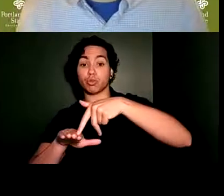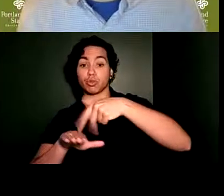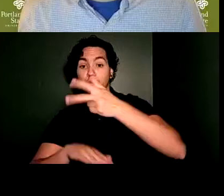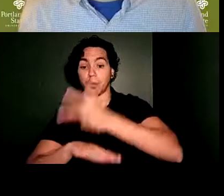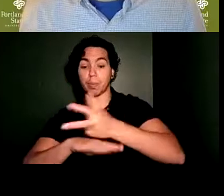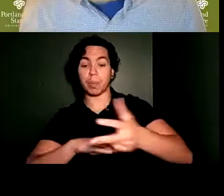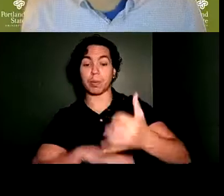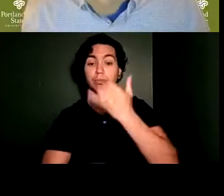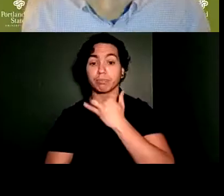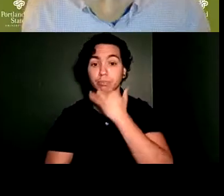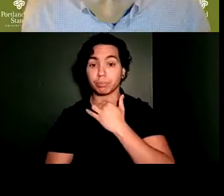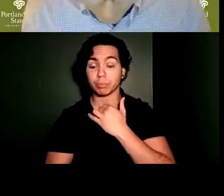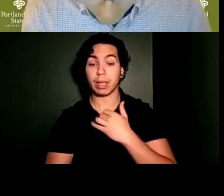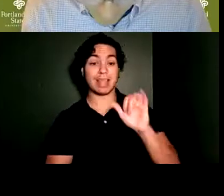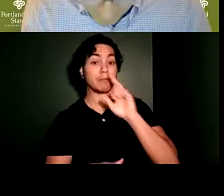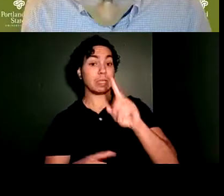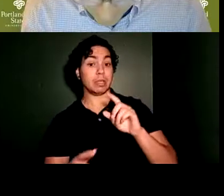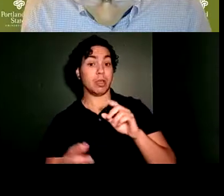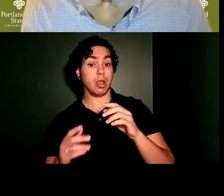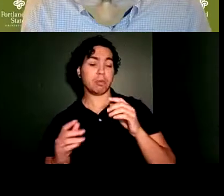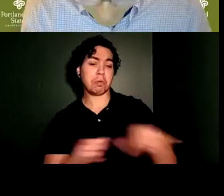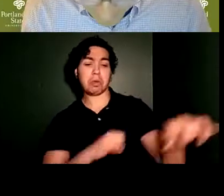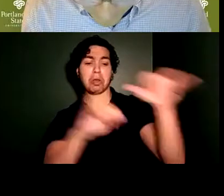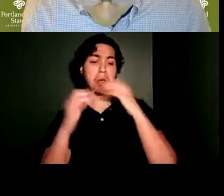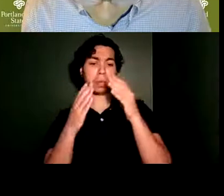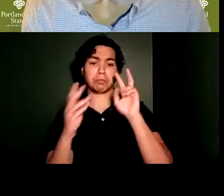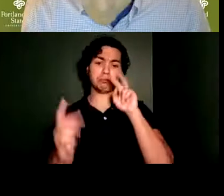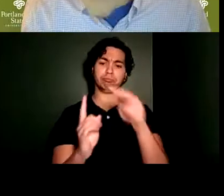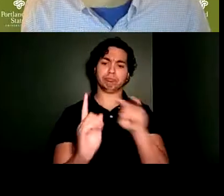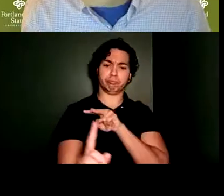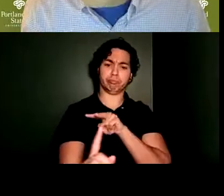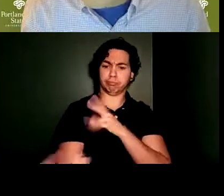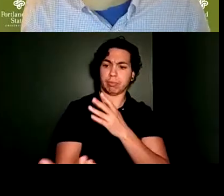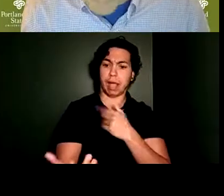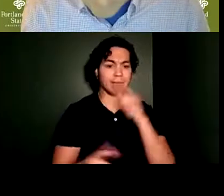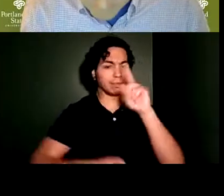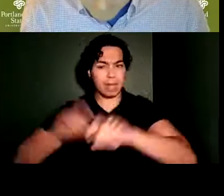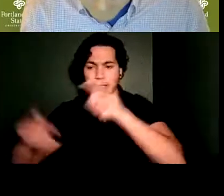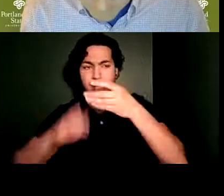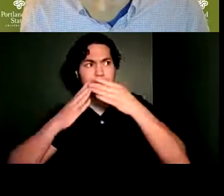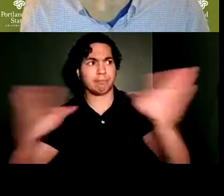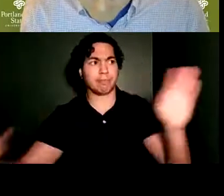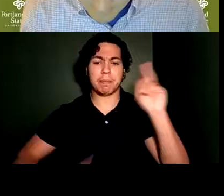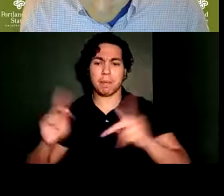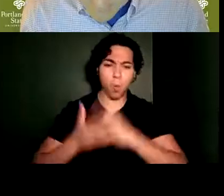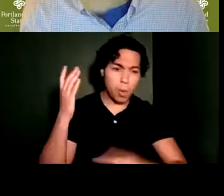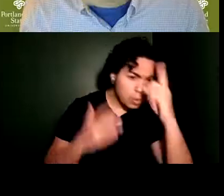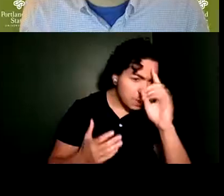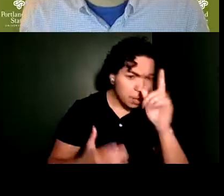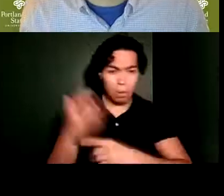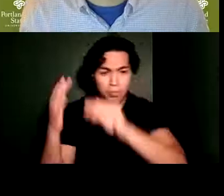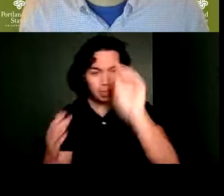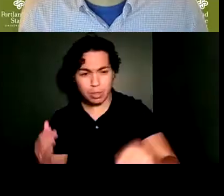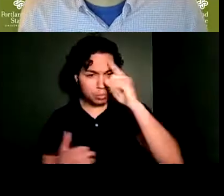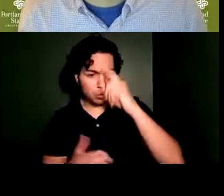perception. I've been doing research asking the broader public about, what do you think? How many scooters, what share of scooters do you think are misparked? And that